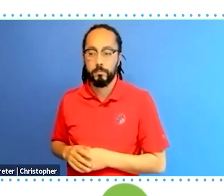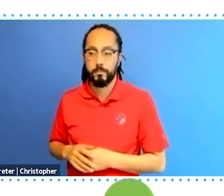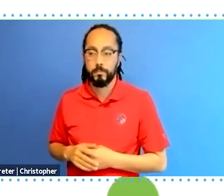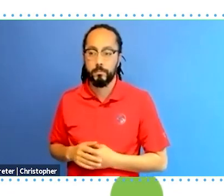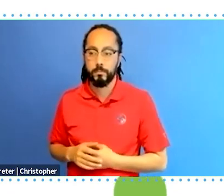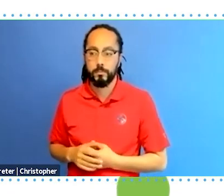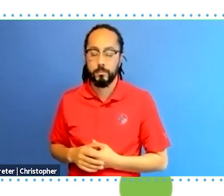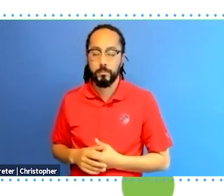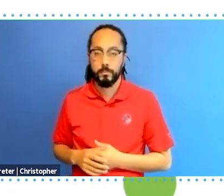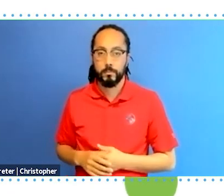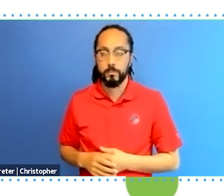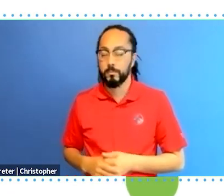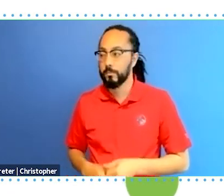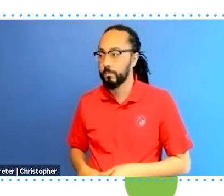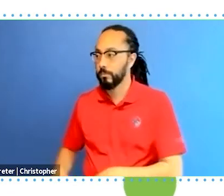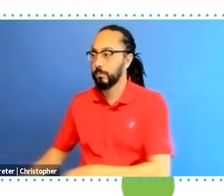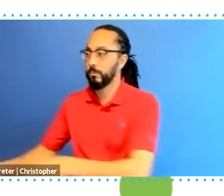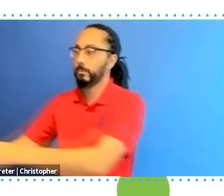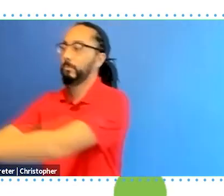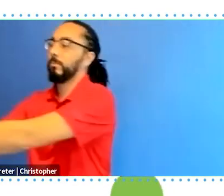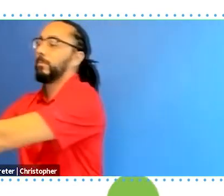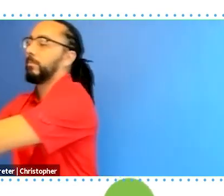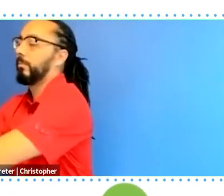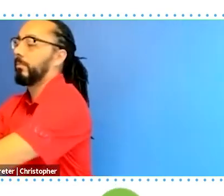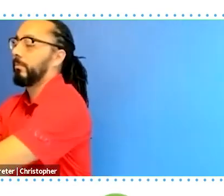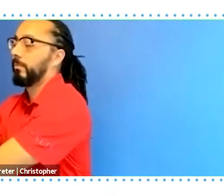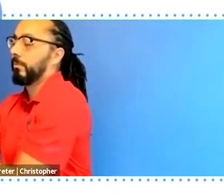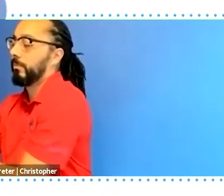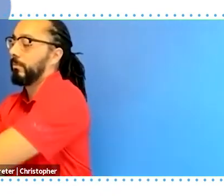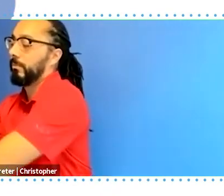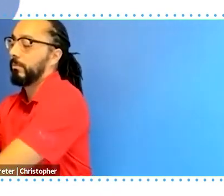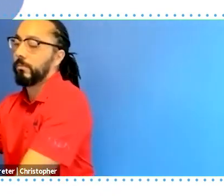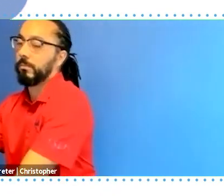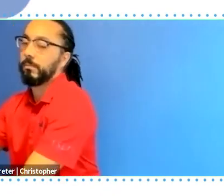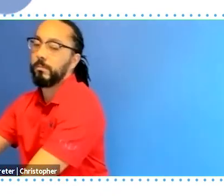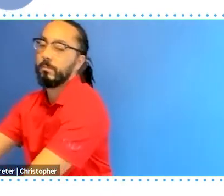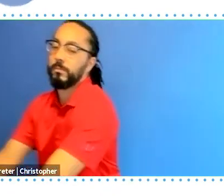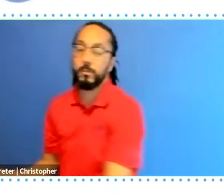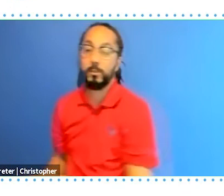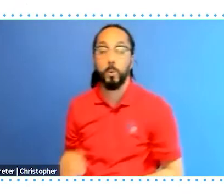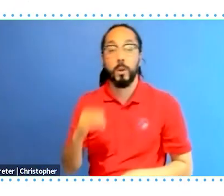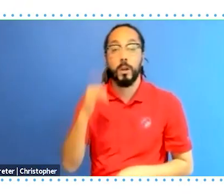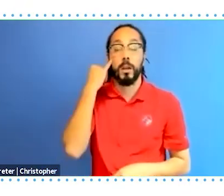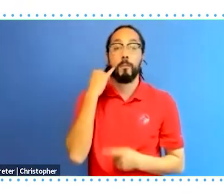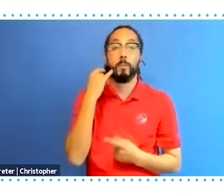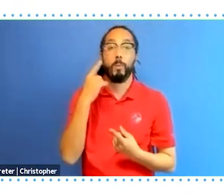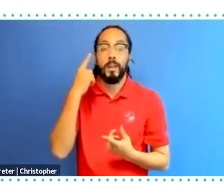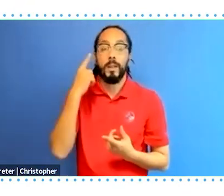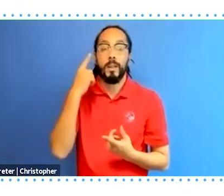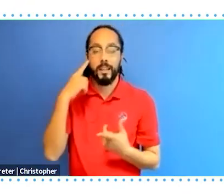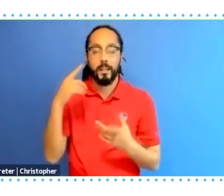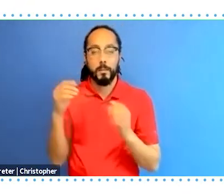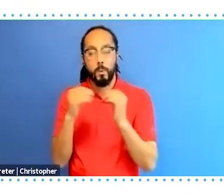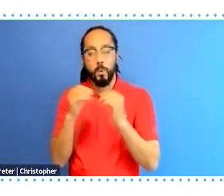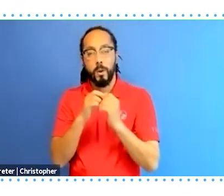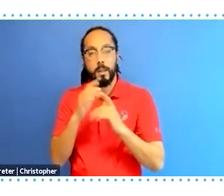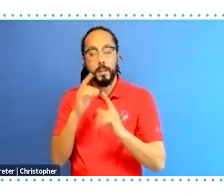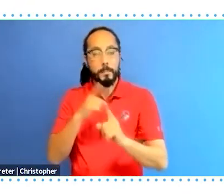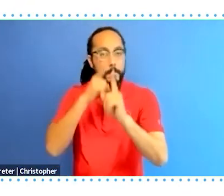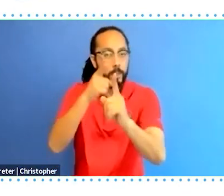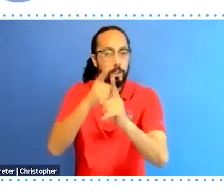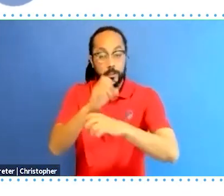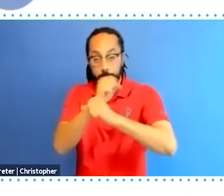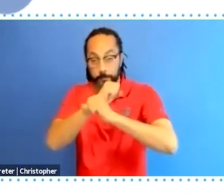think folks are thinking about it. I think maybe if we sort of think about mission vision point of view from